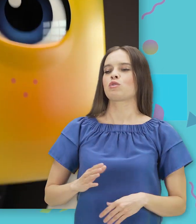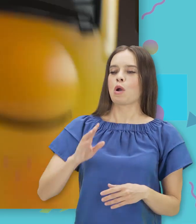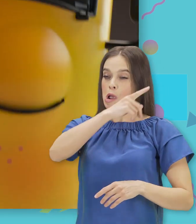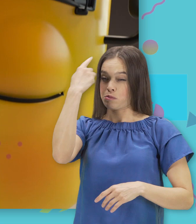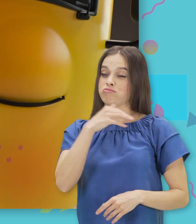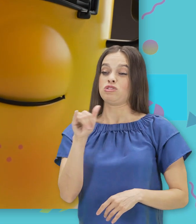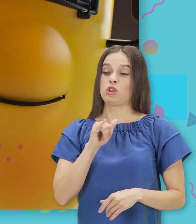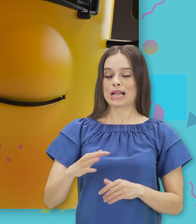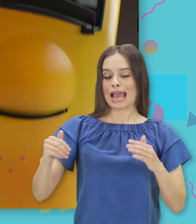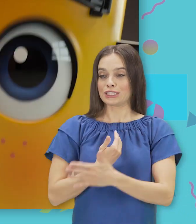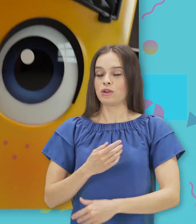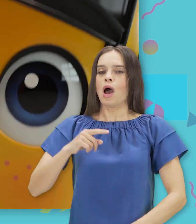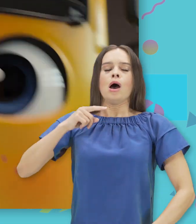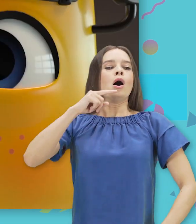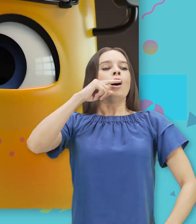like new.